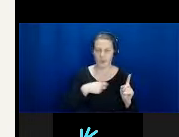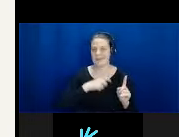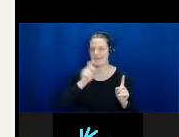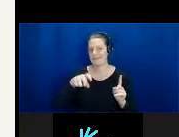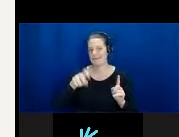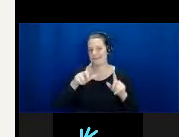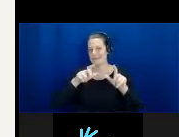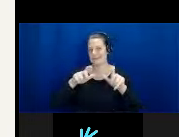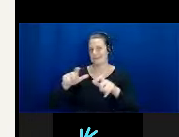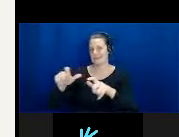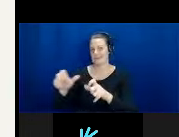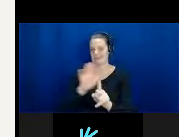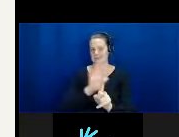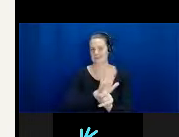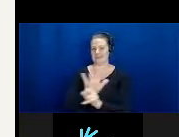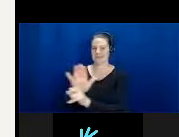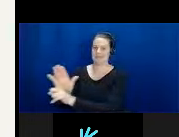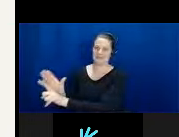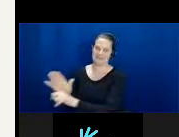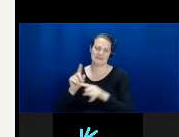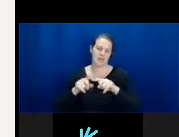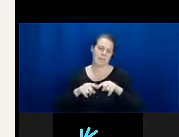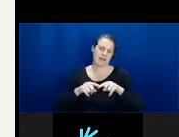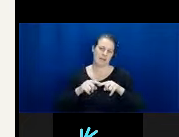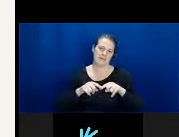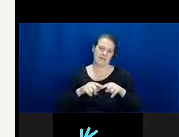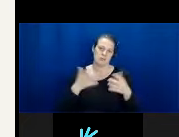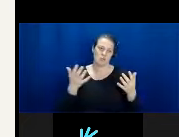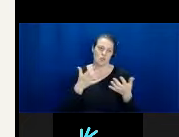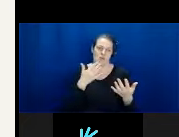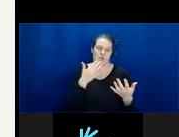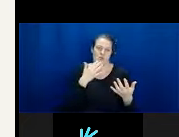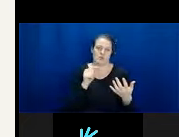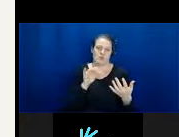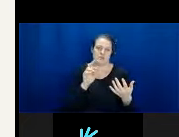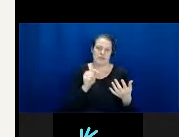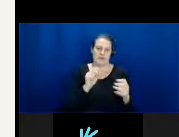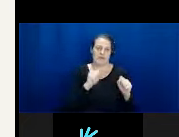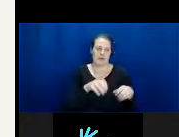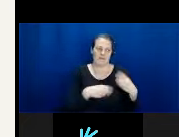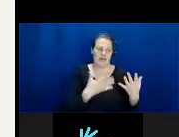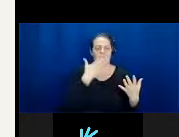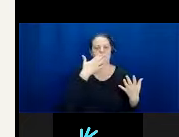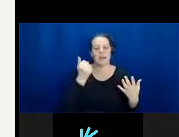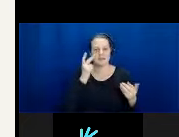very subjective to what tint would provide the best or the most visual relief.